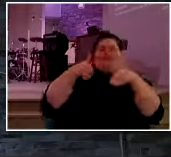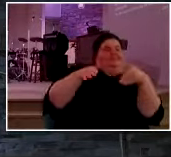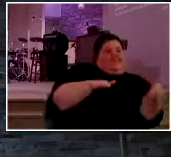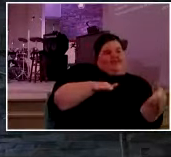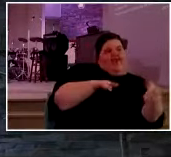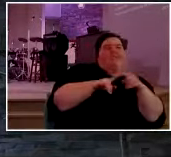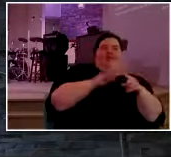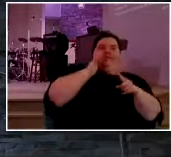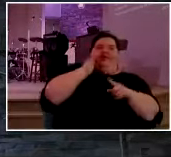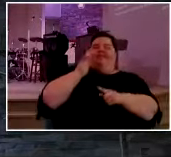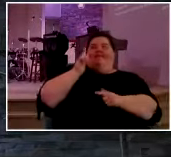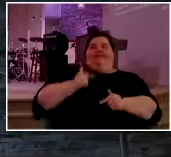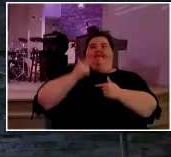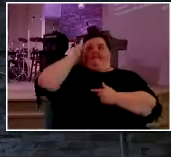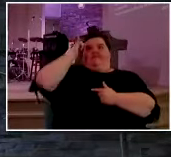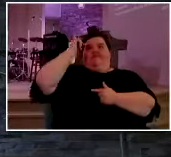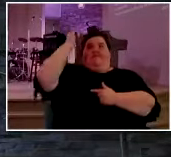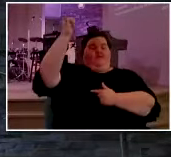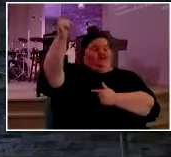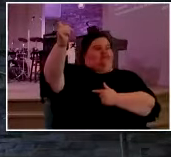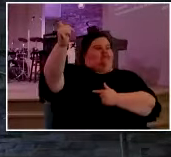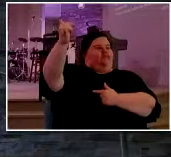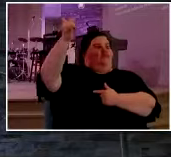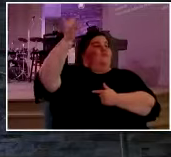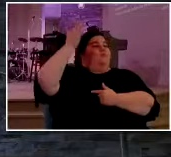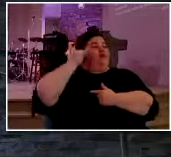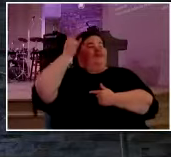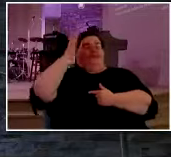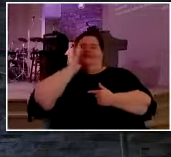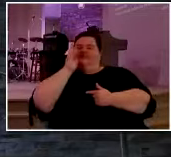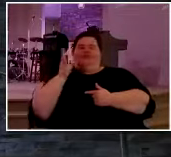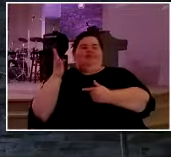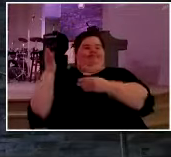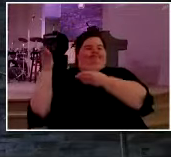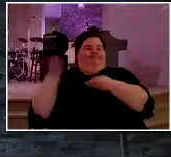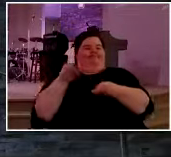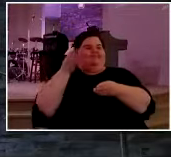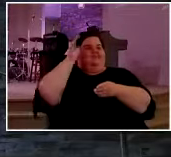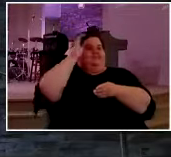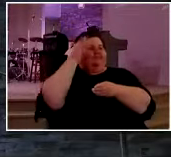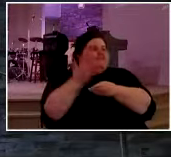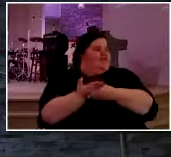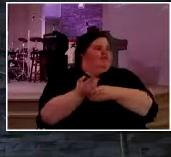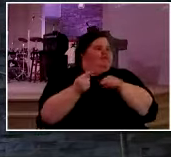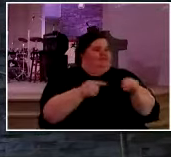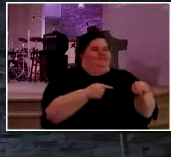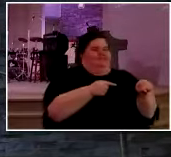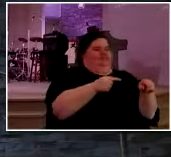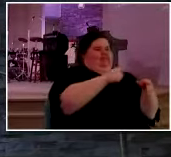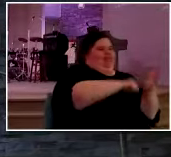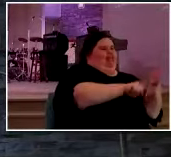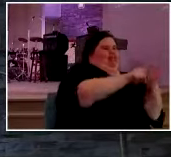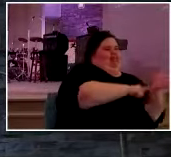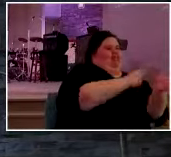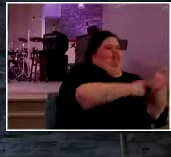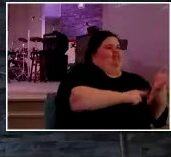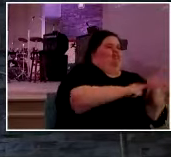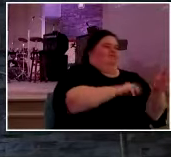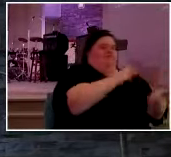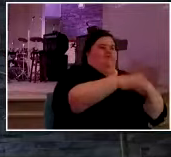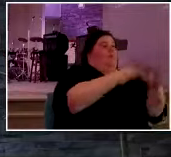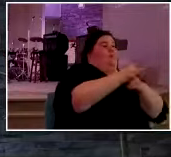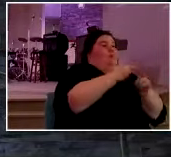For God sent not His Son into the world to condemn the world, but that the world through Him might be